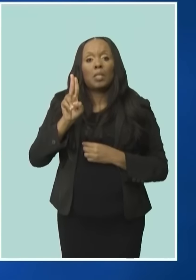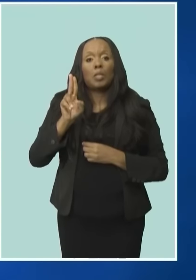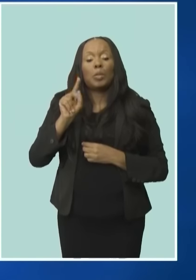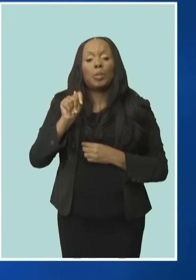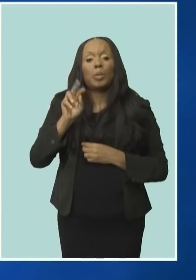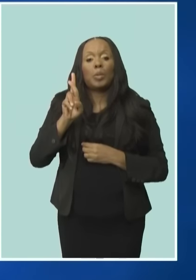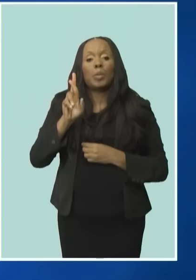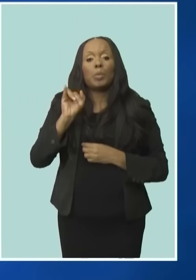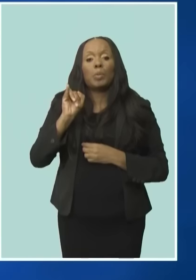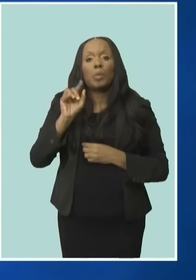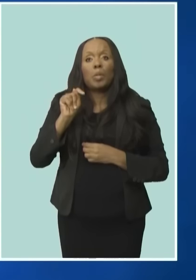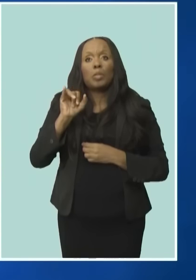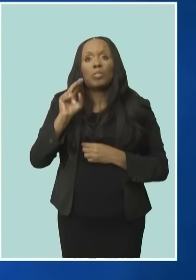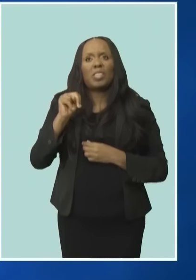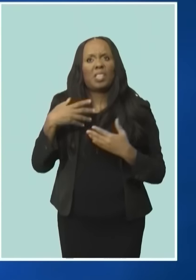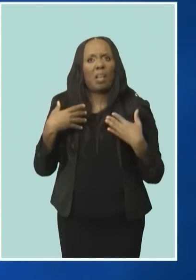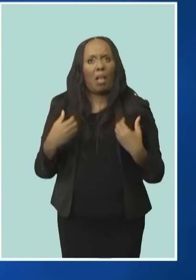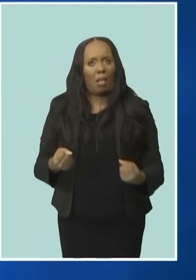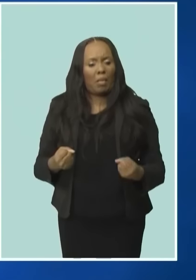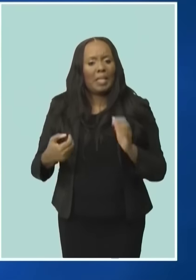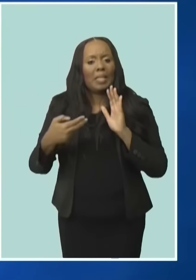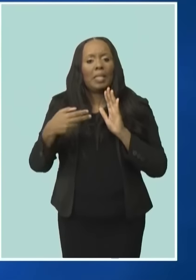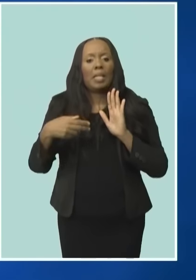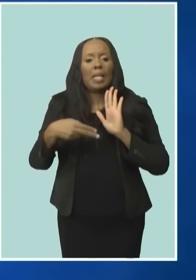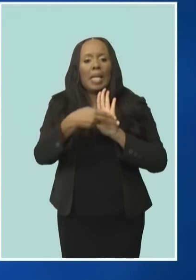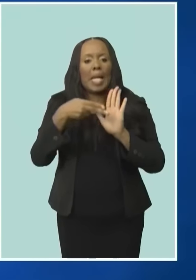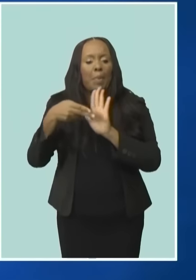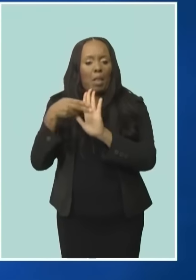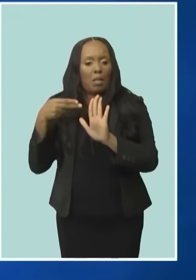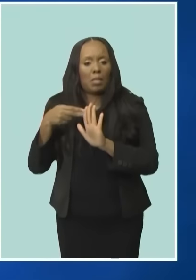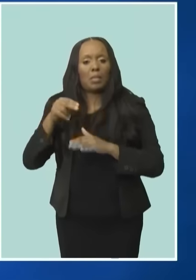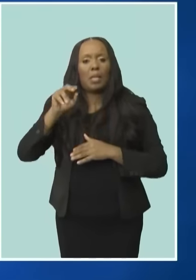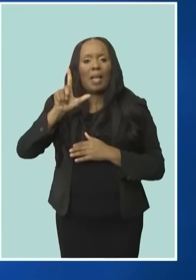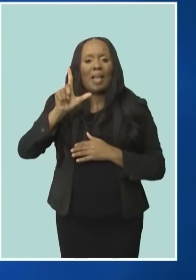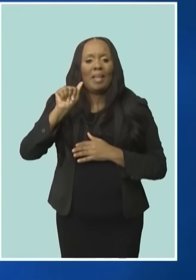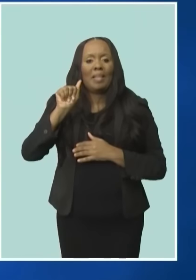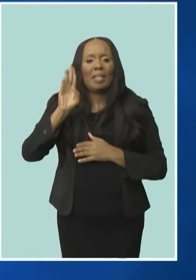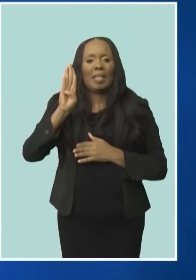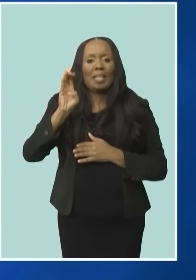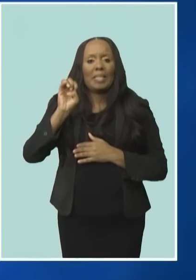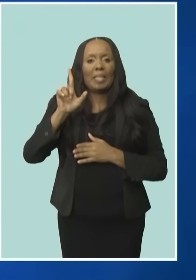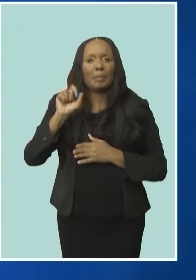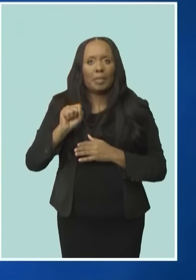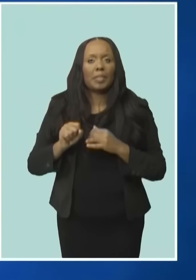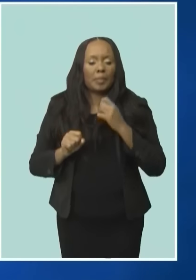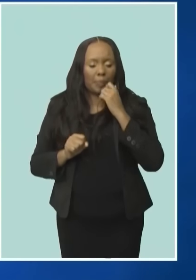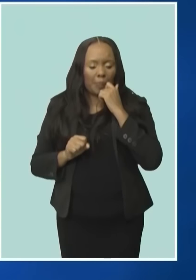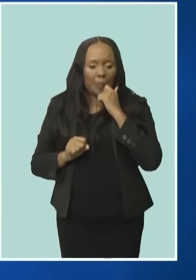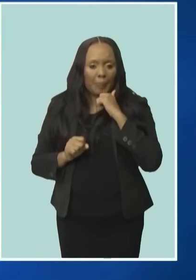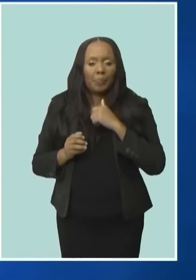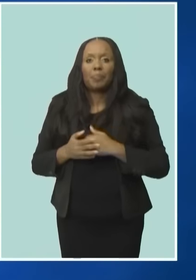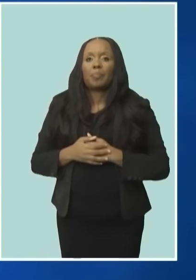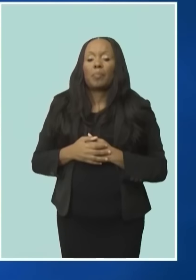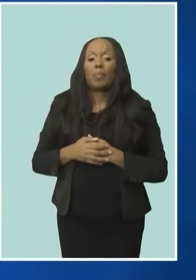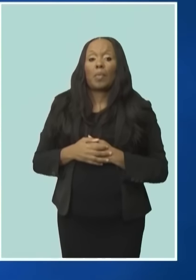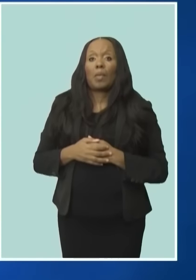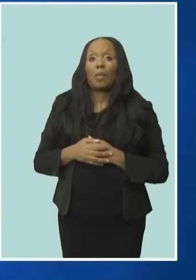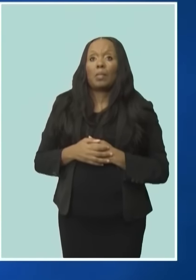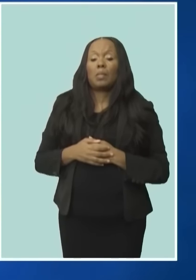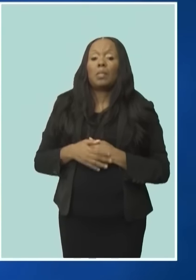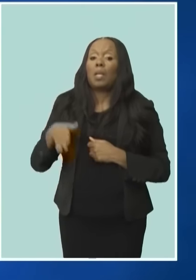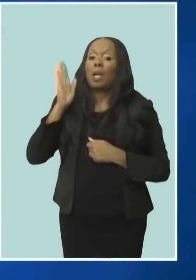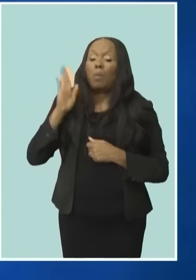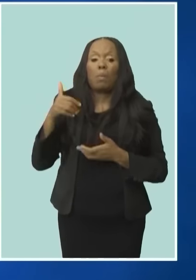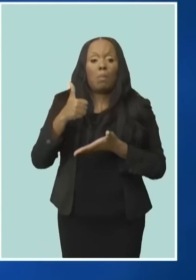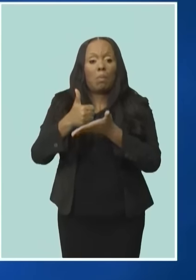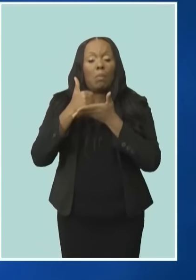in collaboration with the George Brown College's School for Culinary Arts. This initiative will help us to improve food literacy,